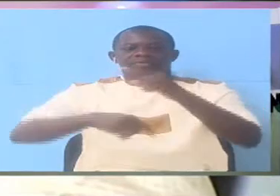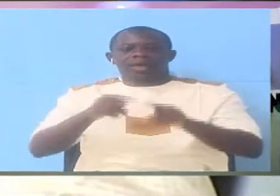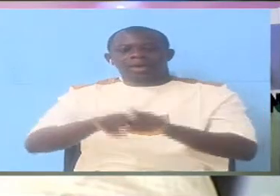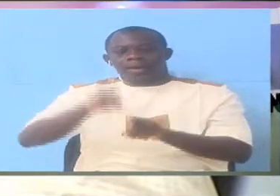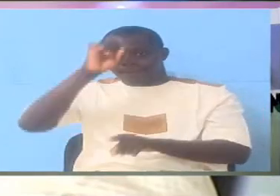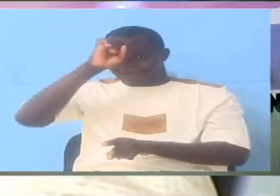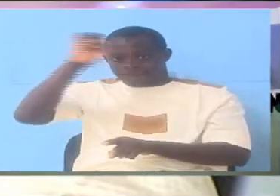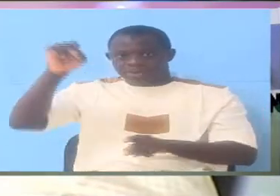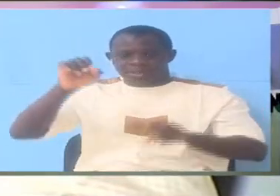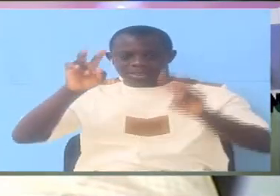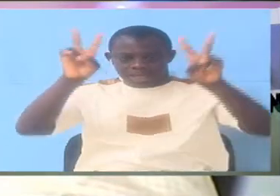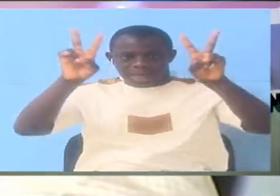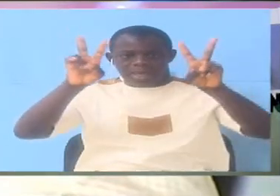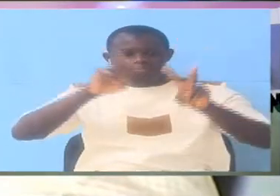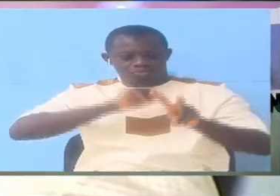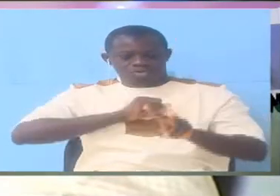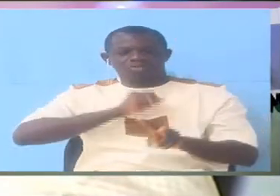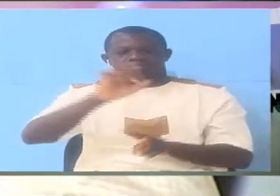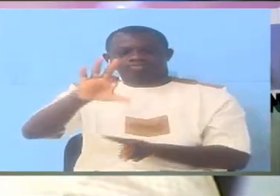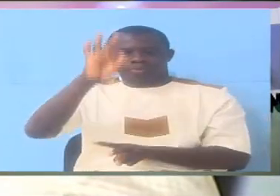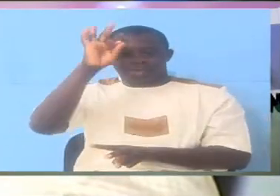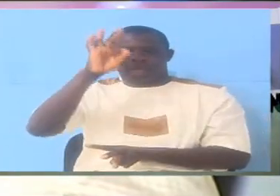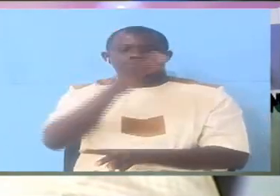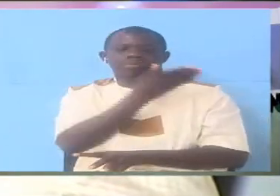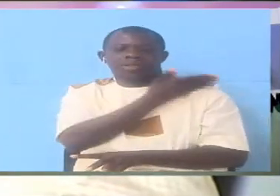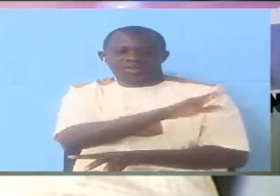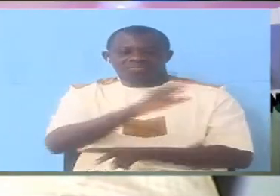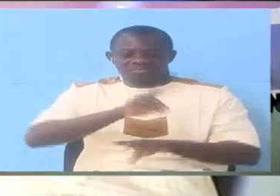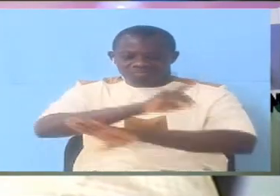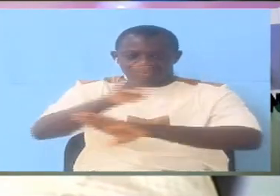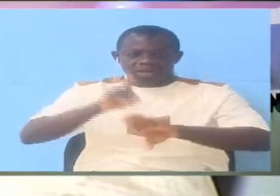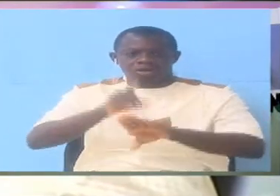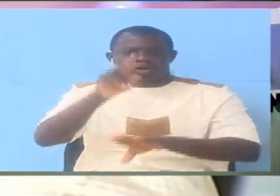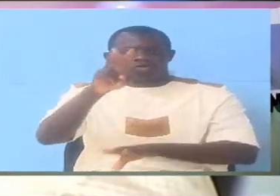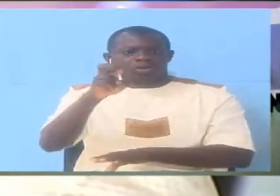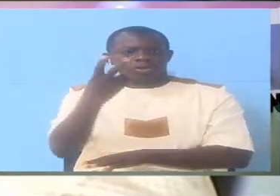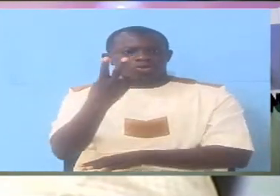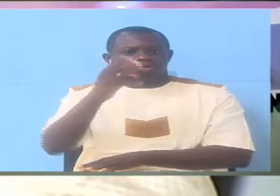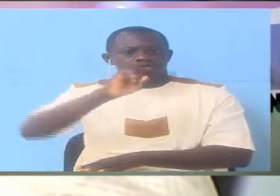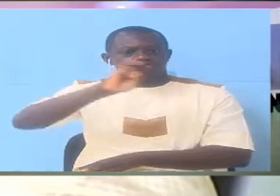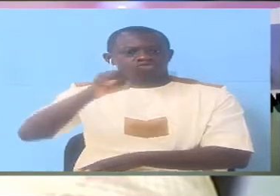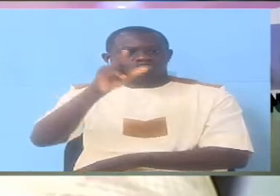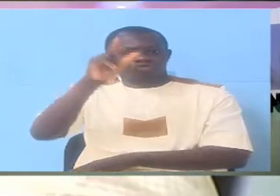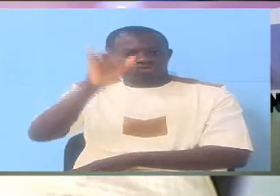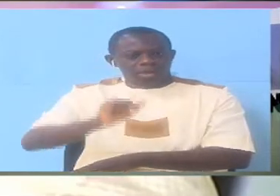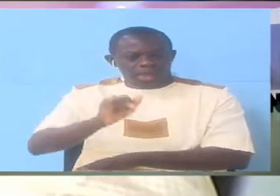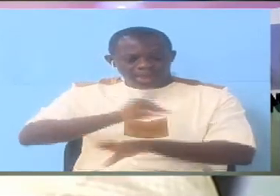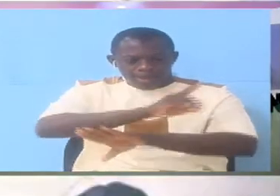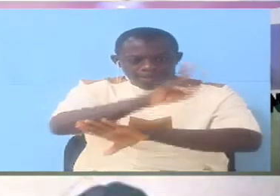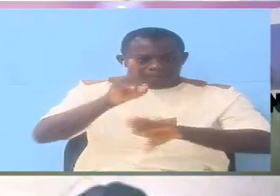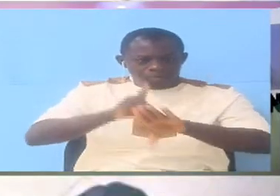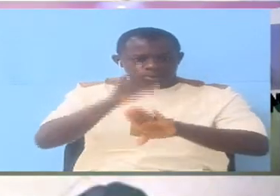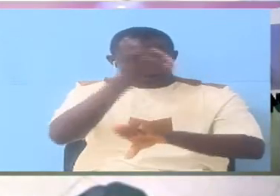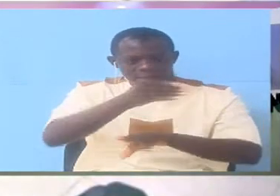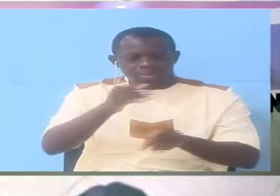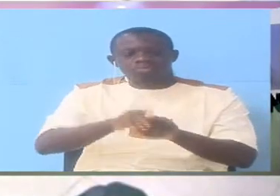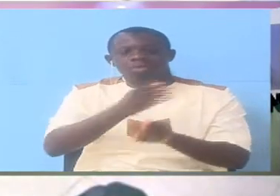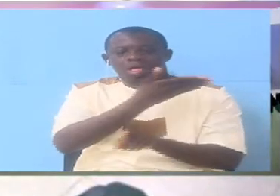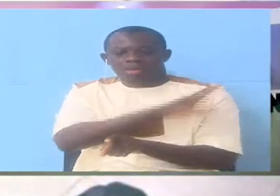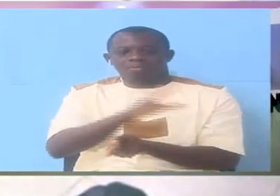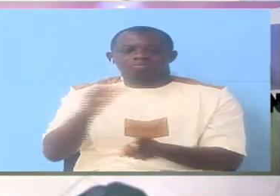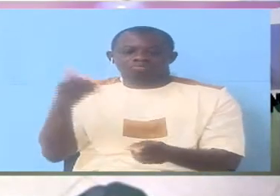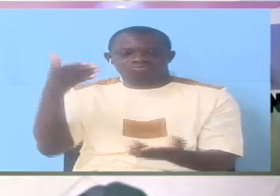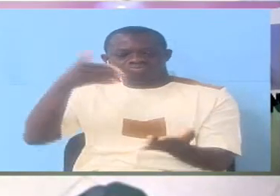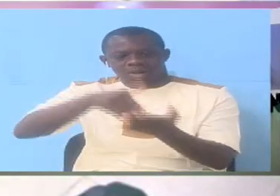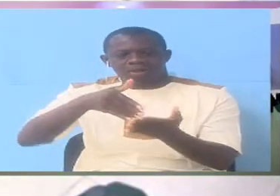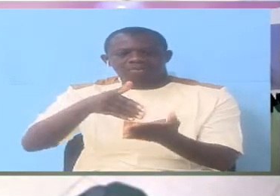July 22nd Square and went back to State House. Ci diir bu gàtt boo xam ne Lieutenant Colonel Trrc Pt2 bàyyeekoo na fa rek ci la